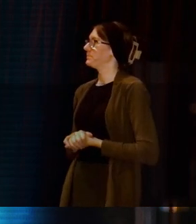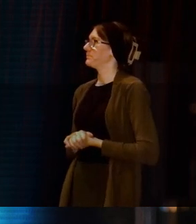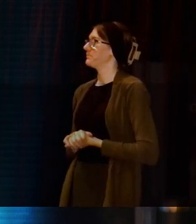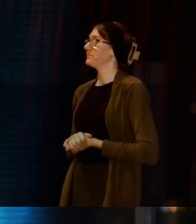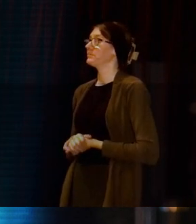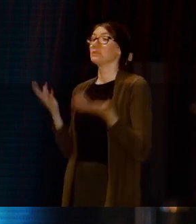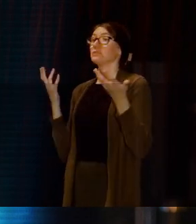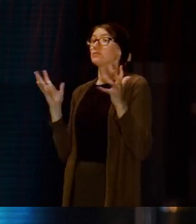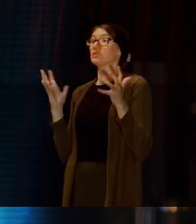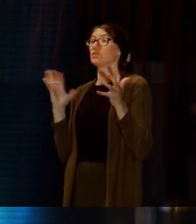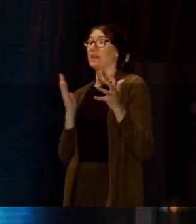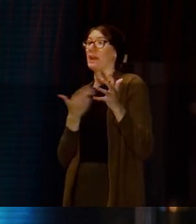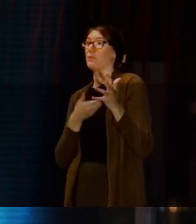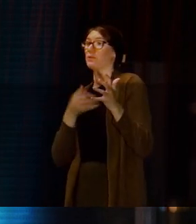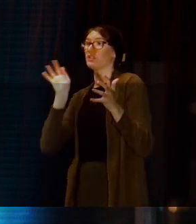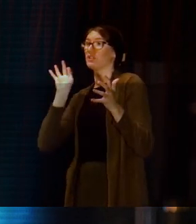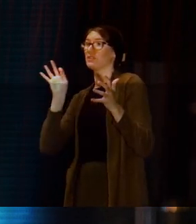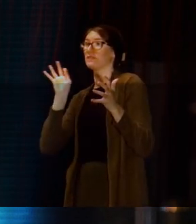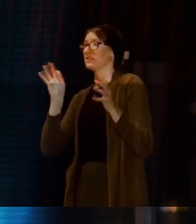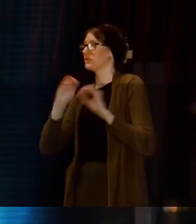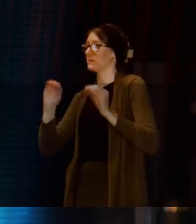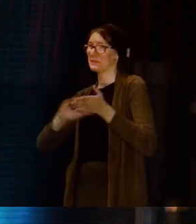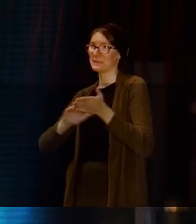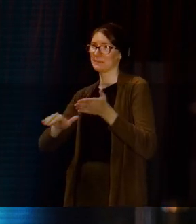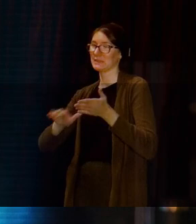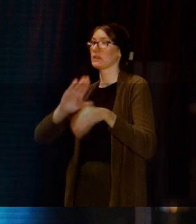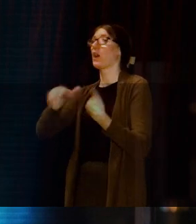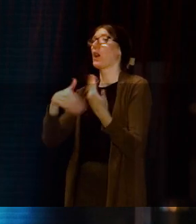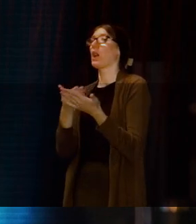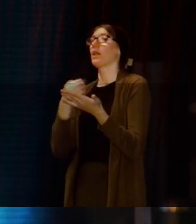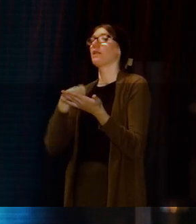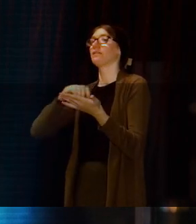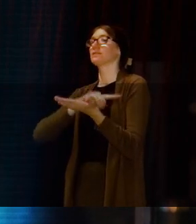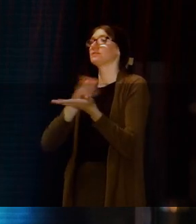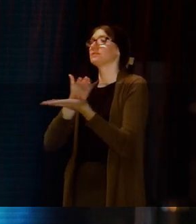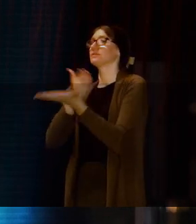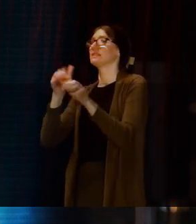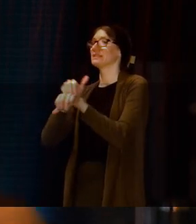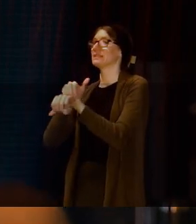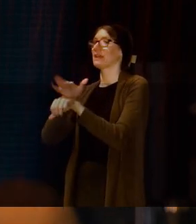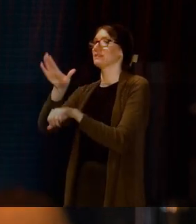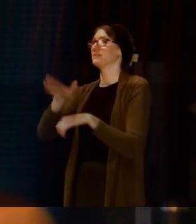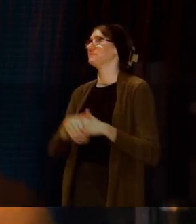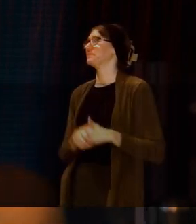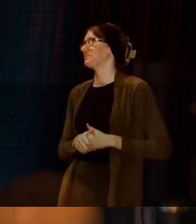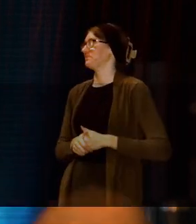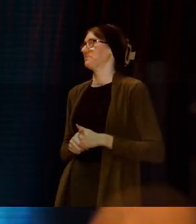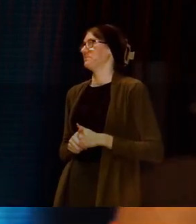That concludes the service, and yet nobody here is dismissed. Every single one of you is sent.